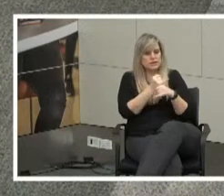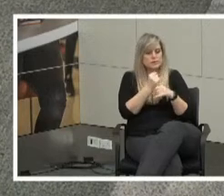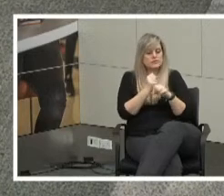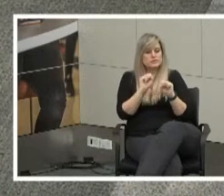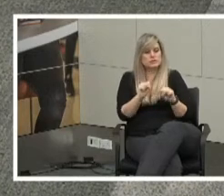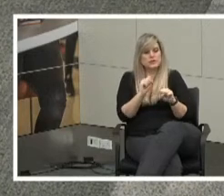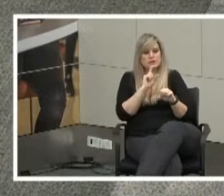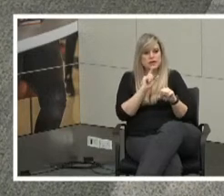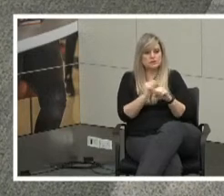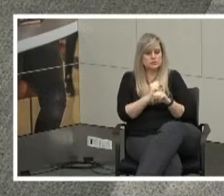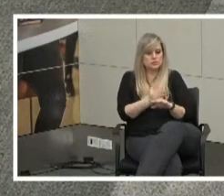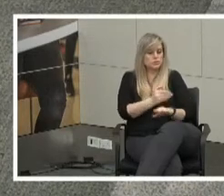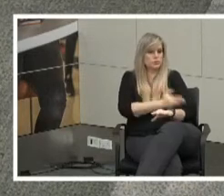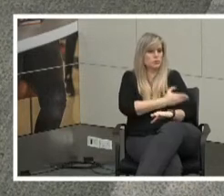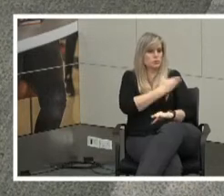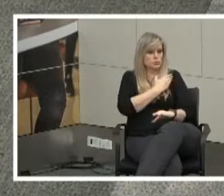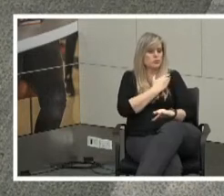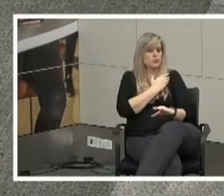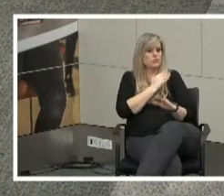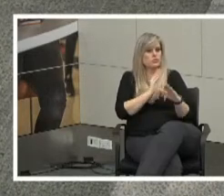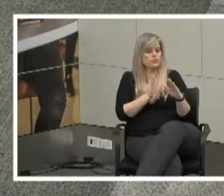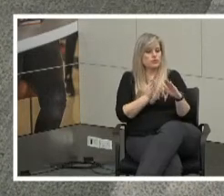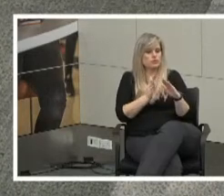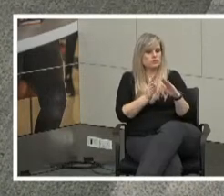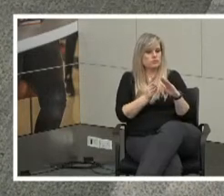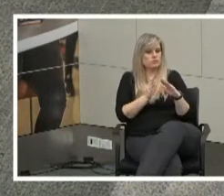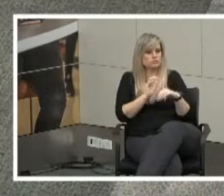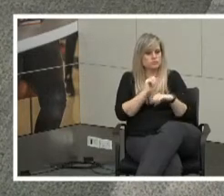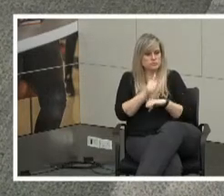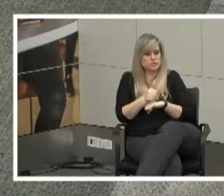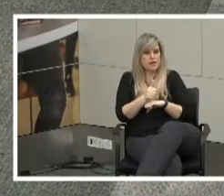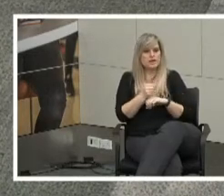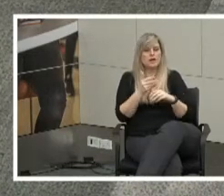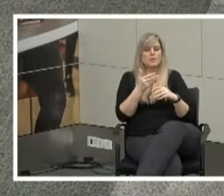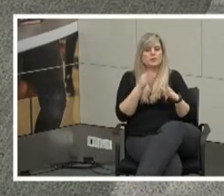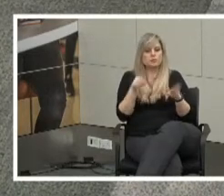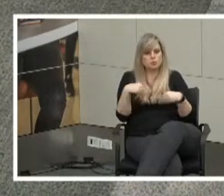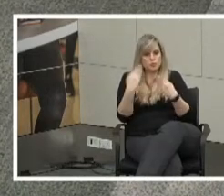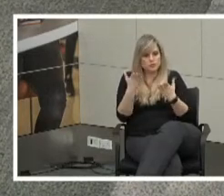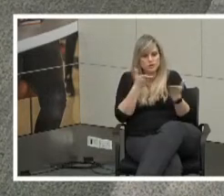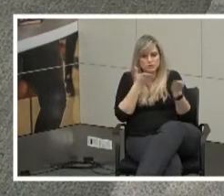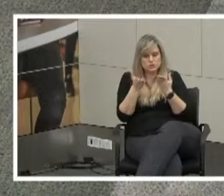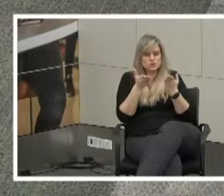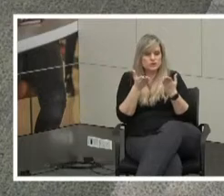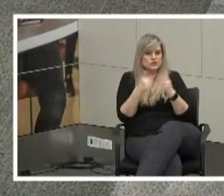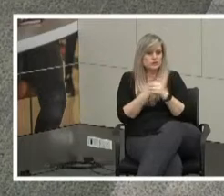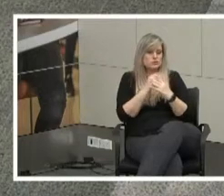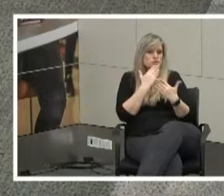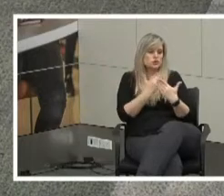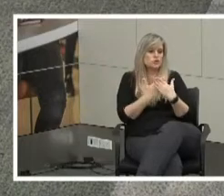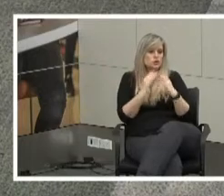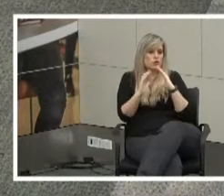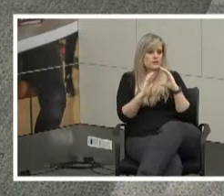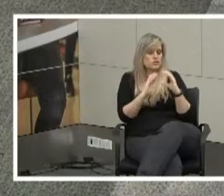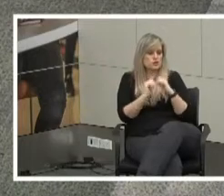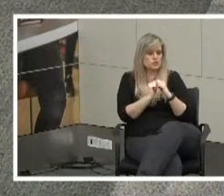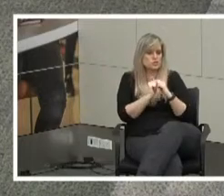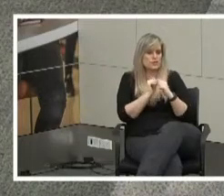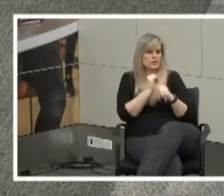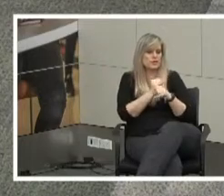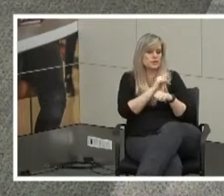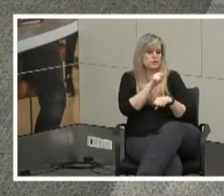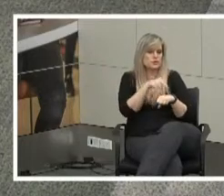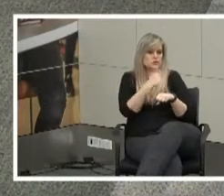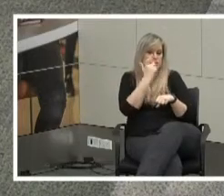improve and um the implementation of special education services and was productive conversation with the campus principles